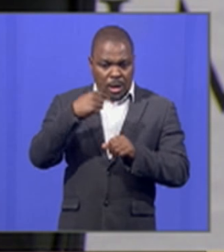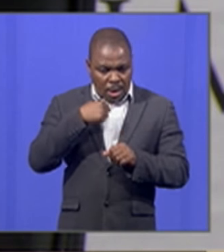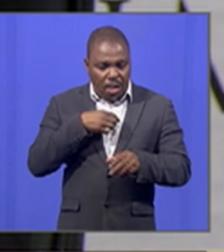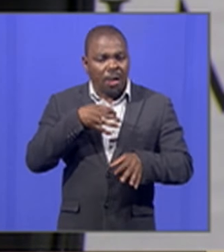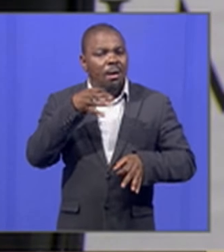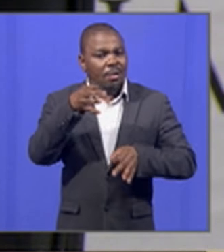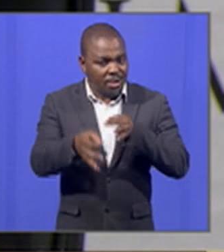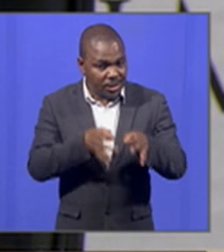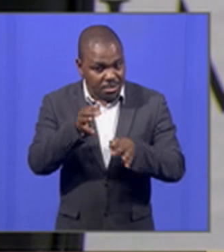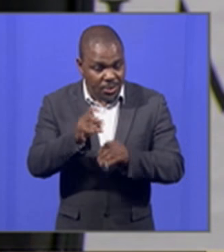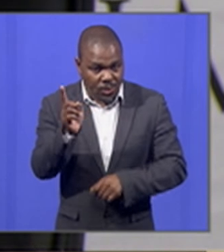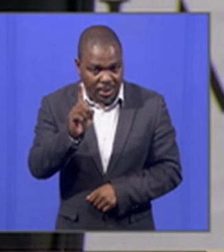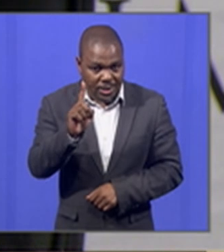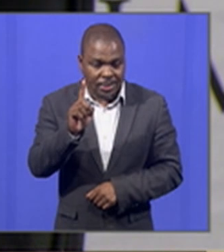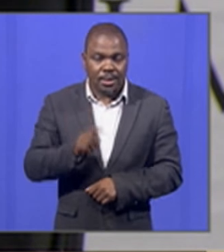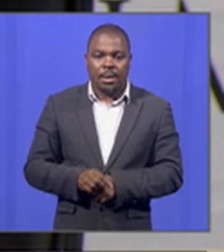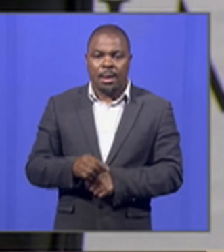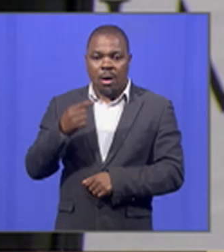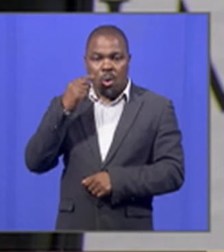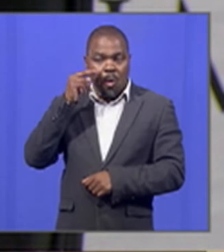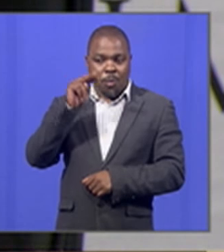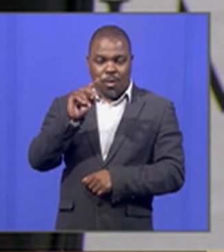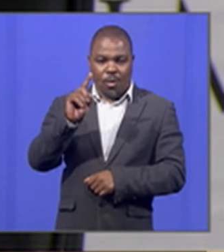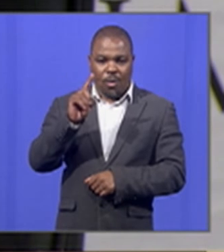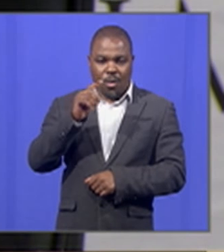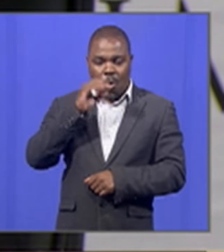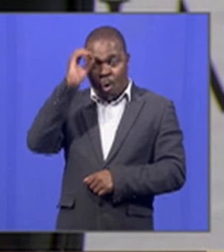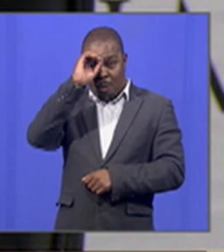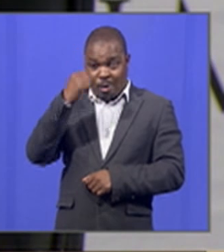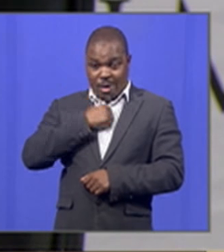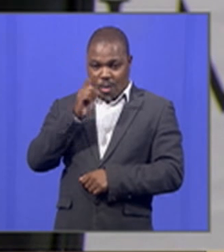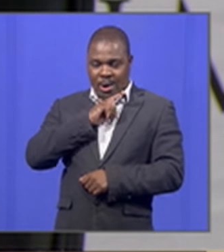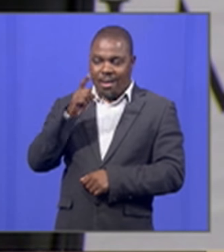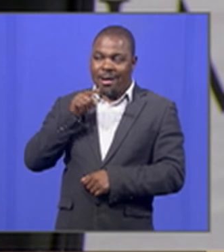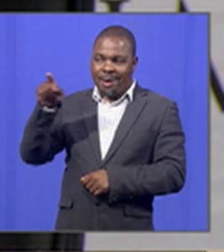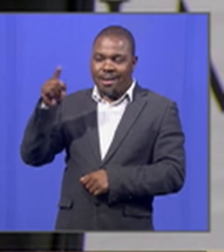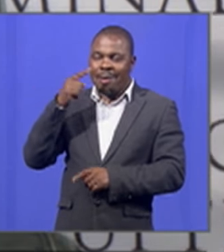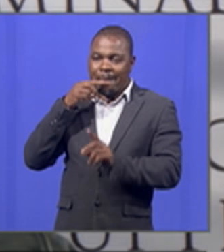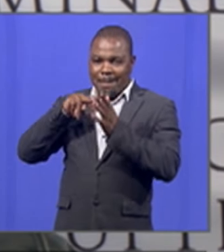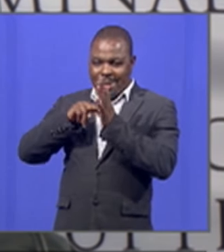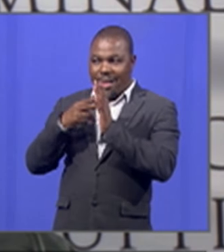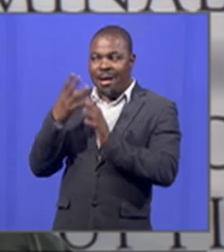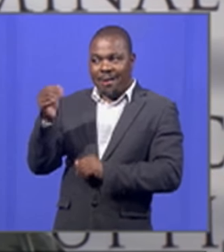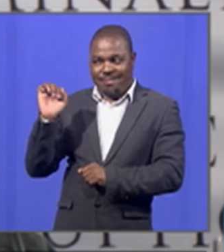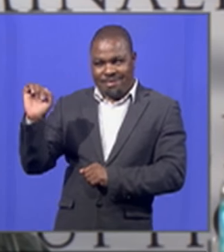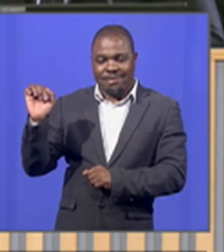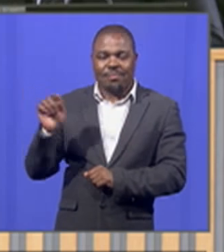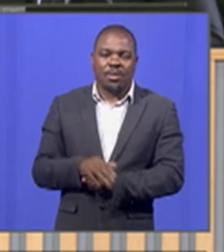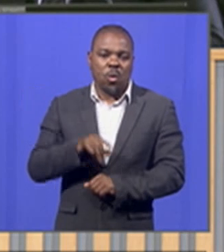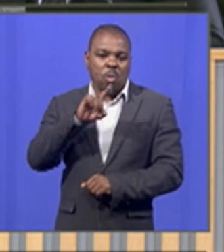explaining that in my opinion, that actually there's another motive for what happened last year. He